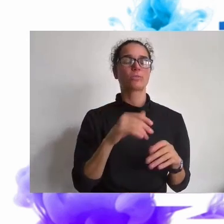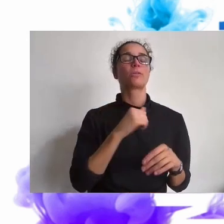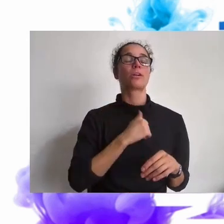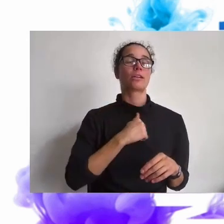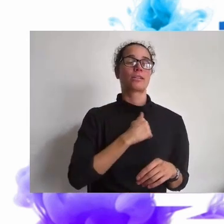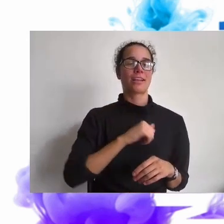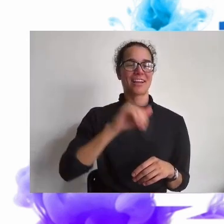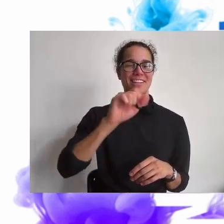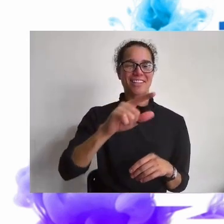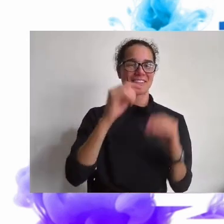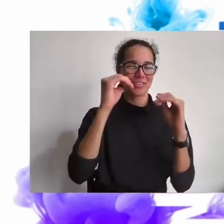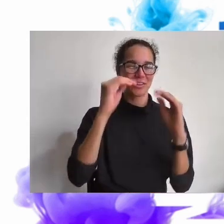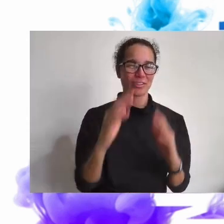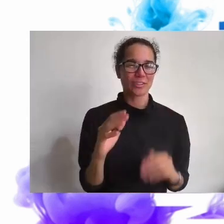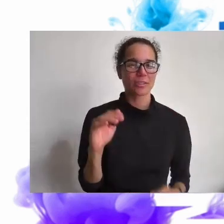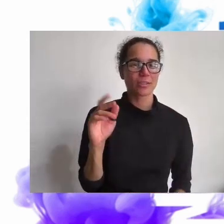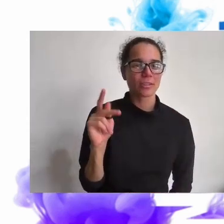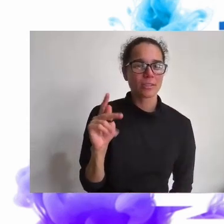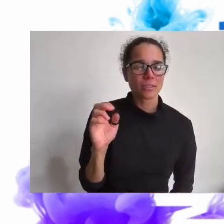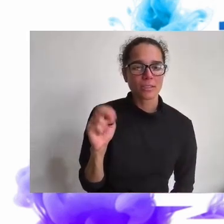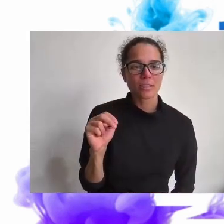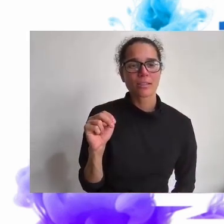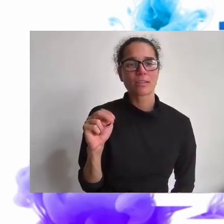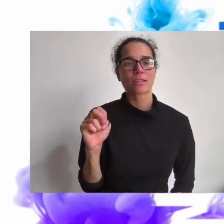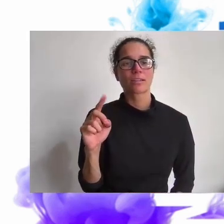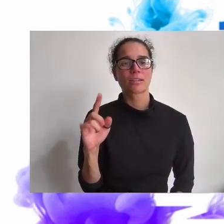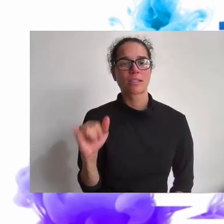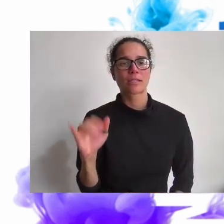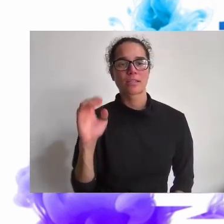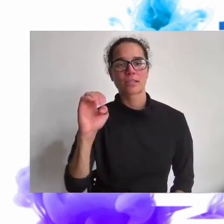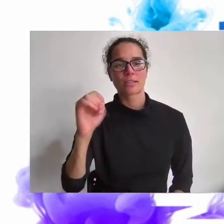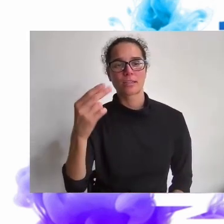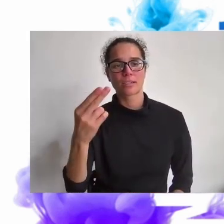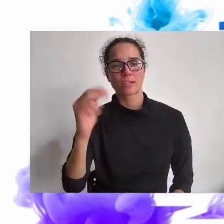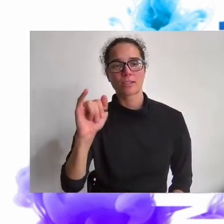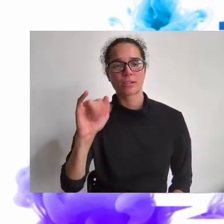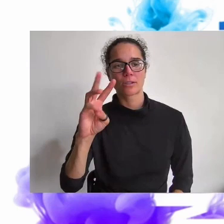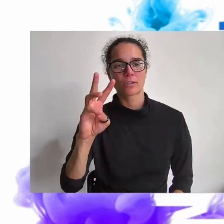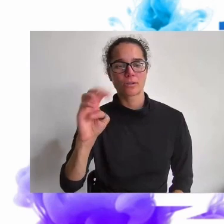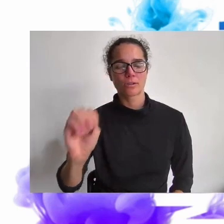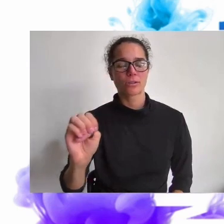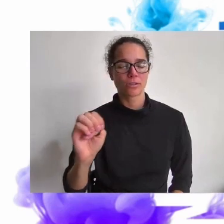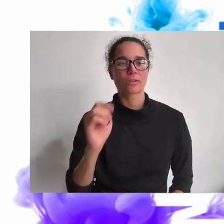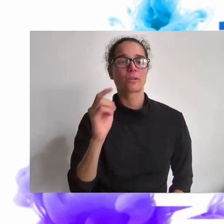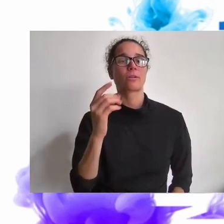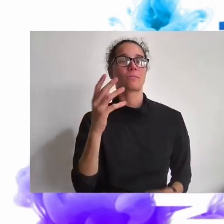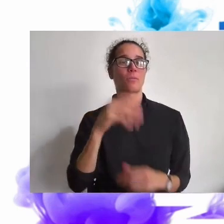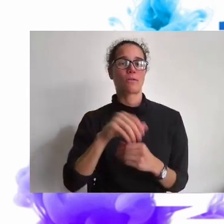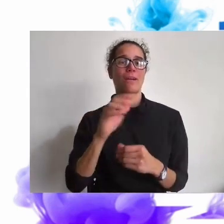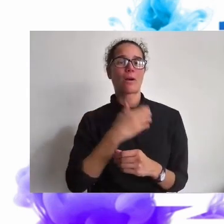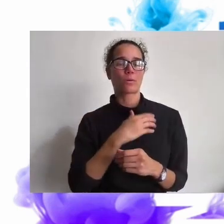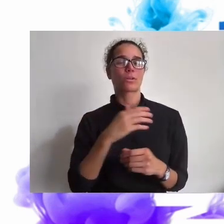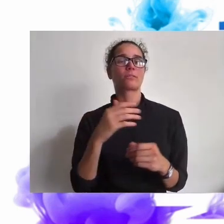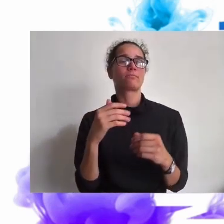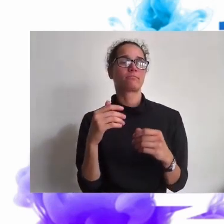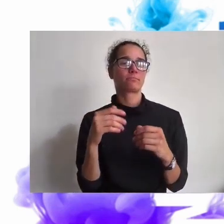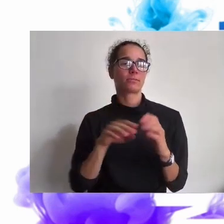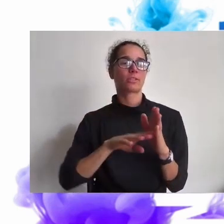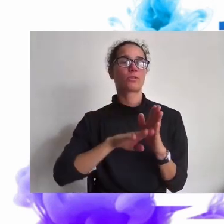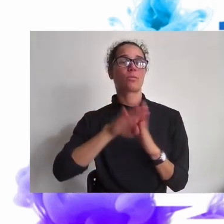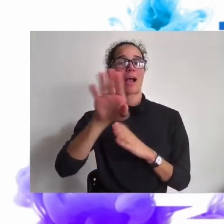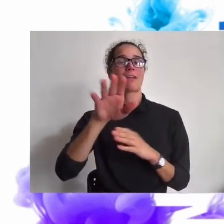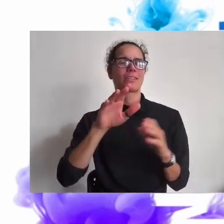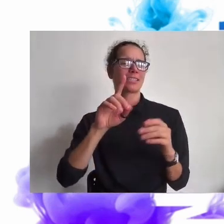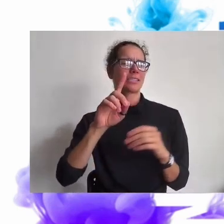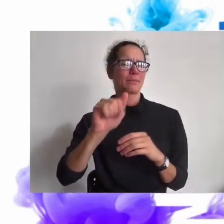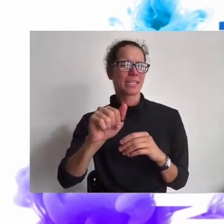Kennedy Ehiwe, associate broker financial services, who is part of our Dive In Disability Committee. I'm excited